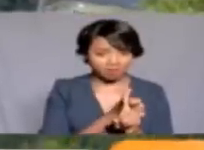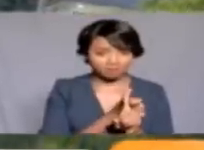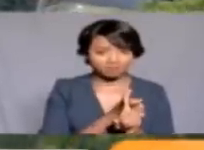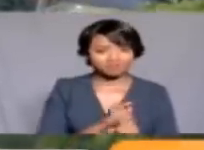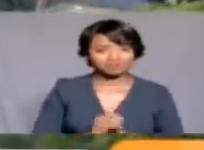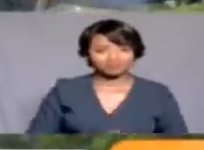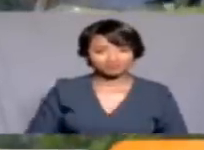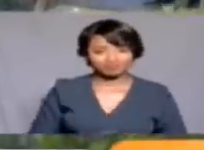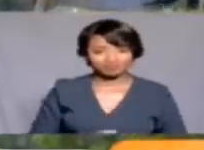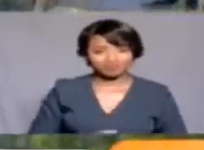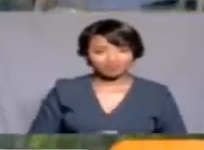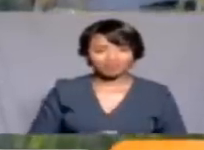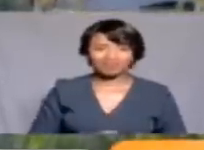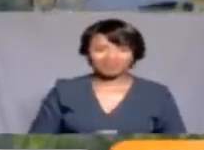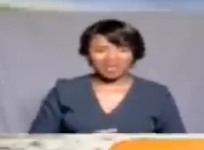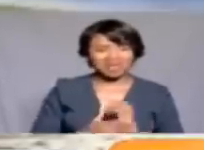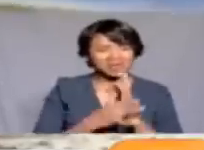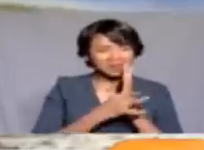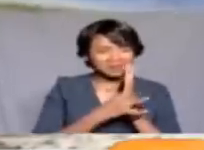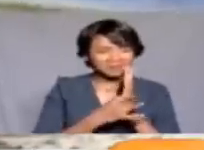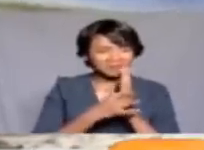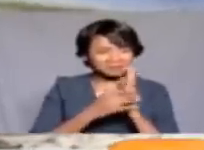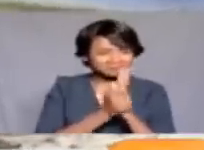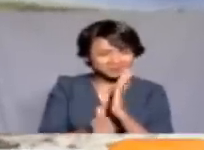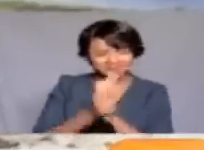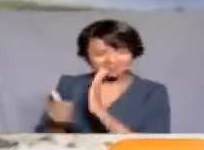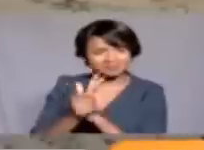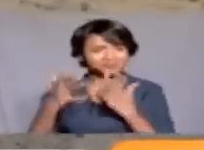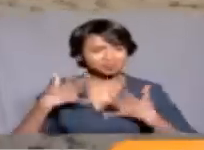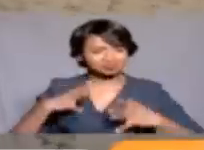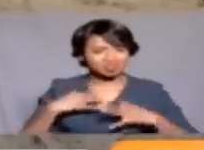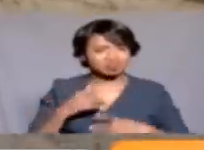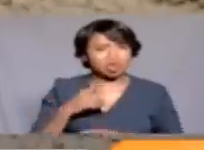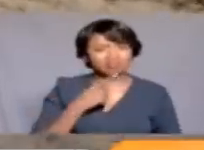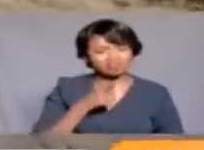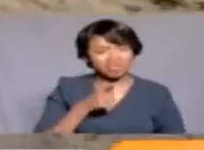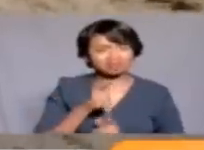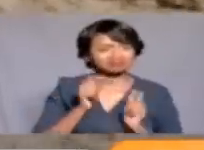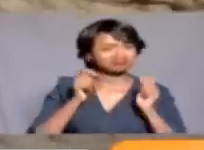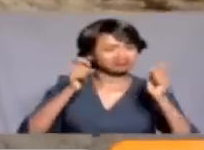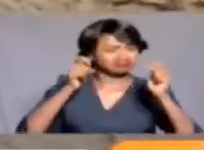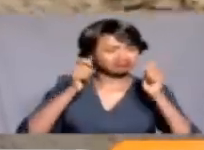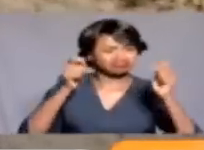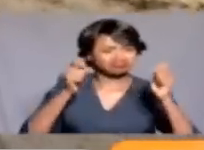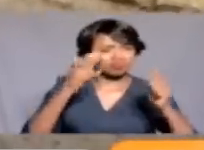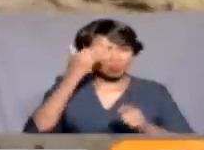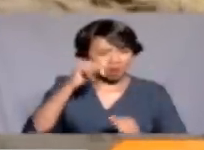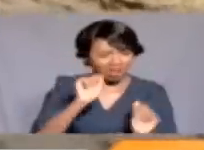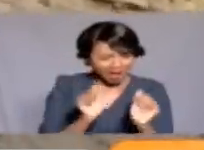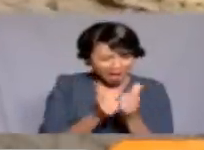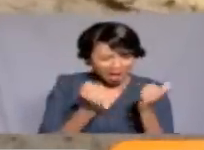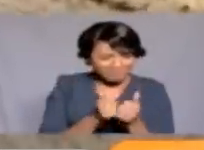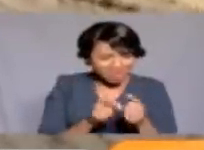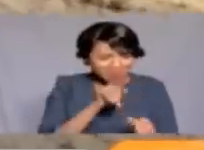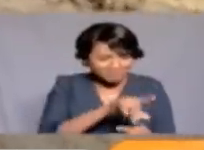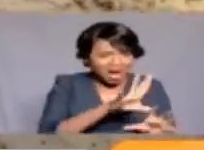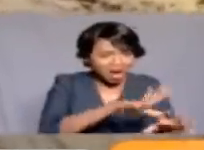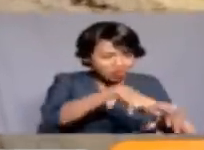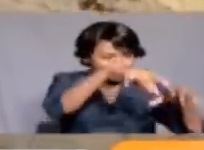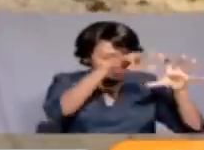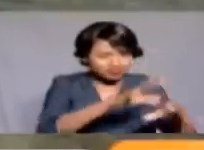Hoteliers, environmentalists, and locals are protesting sand harvesting activities on the beaches of Diani and